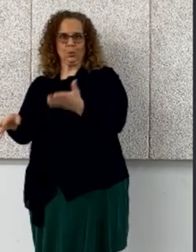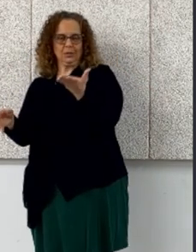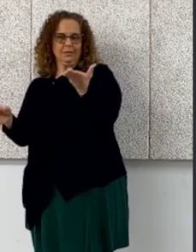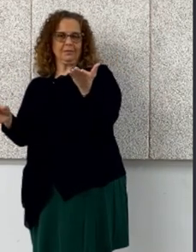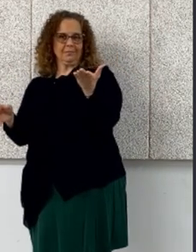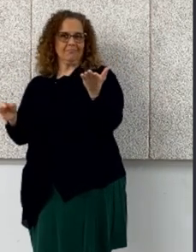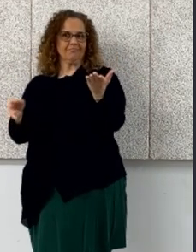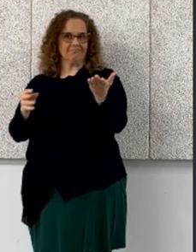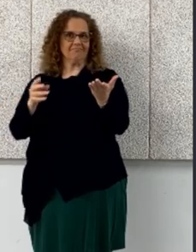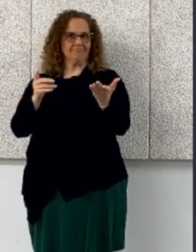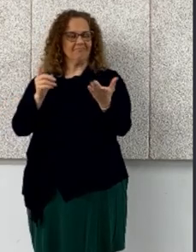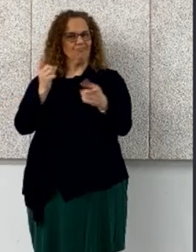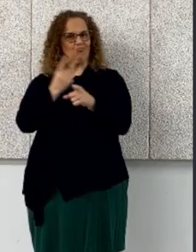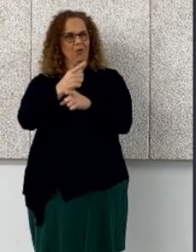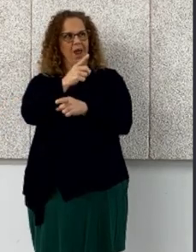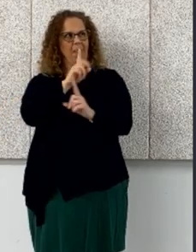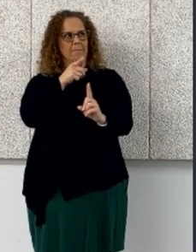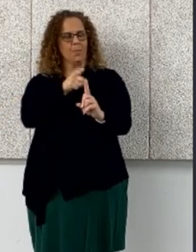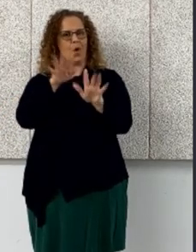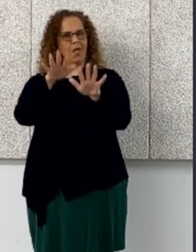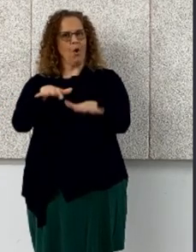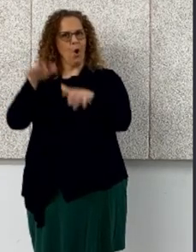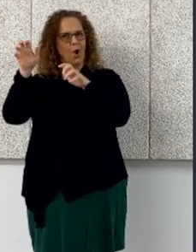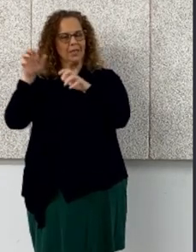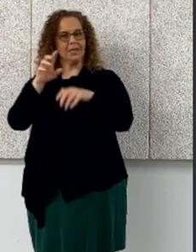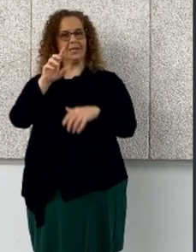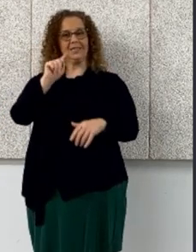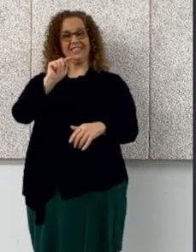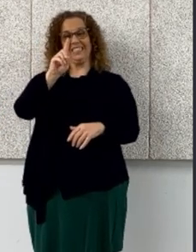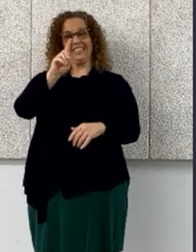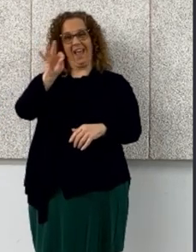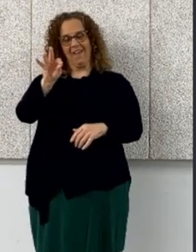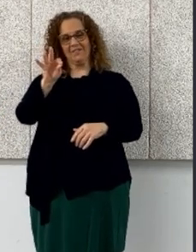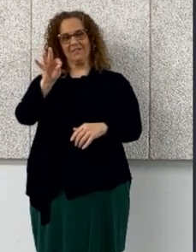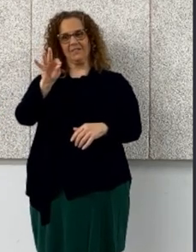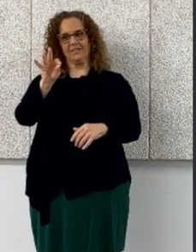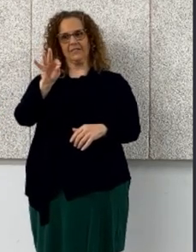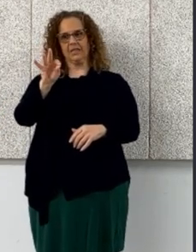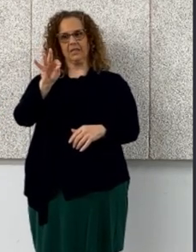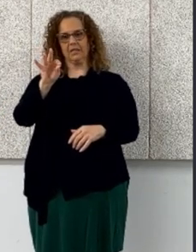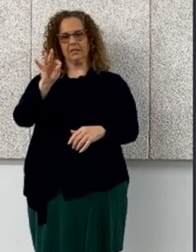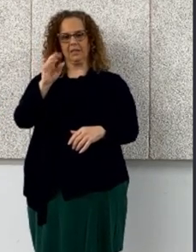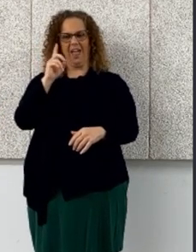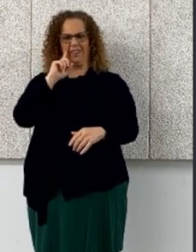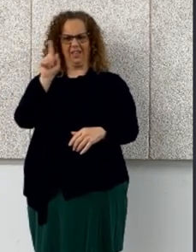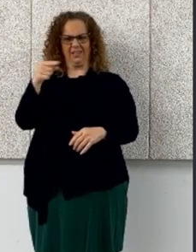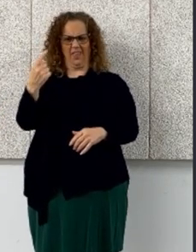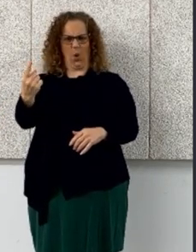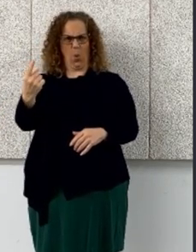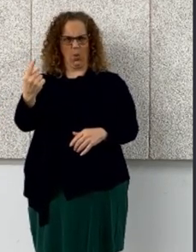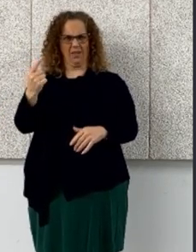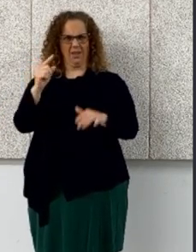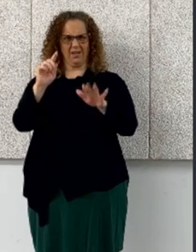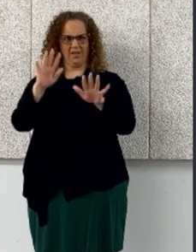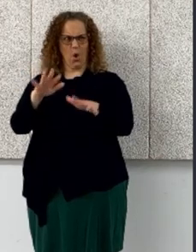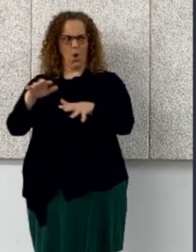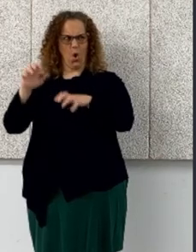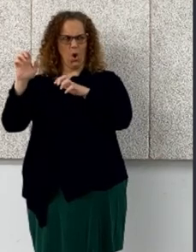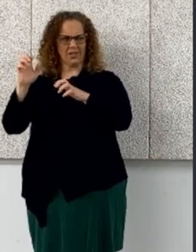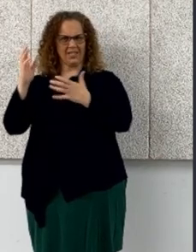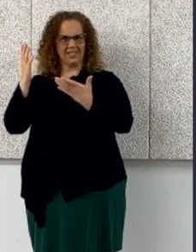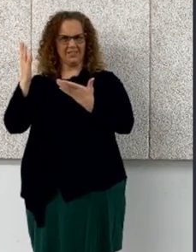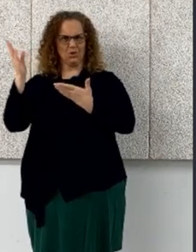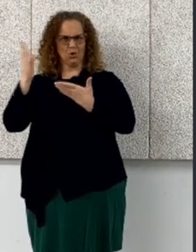you're making, that we have not, that TDF is to my way of thinking, I think you're the only ASO, artist service organization,